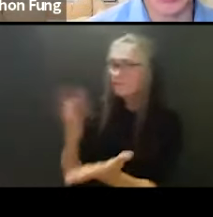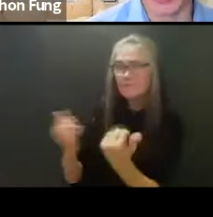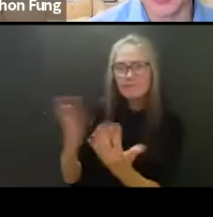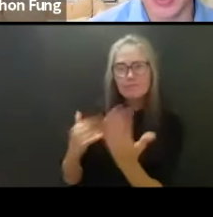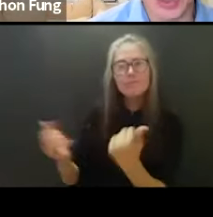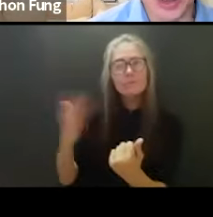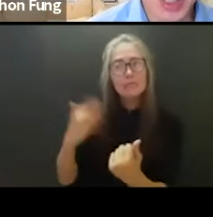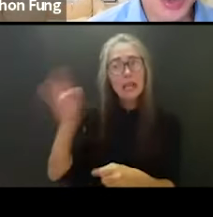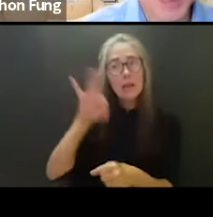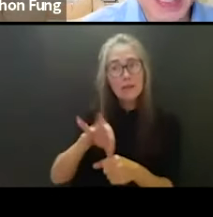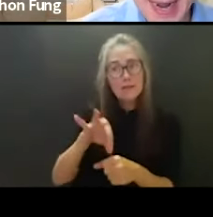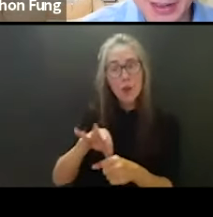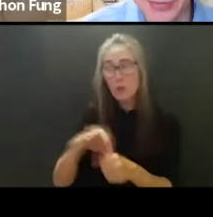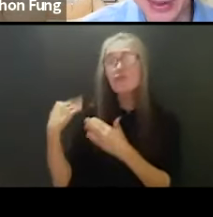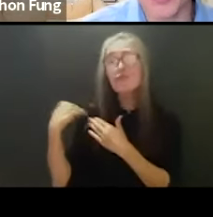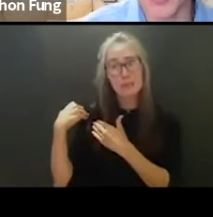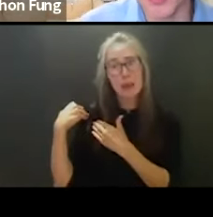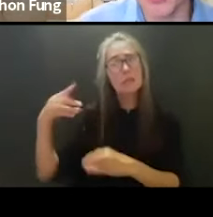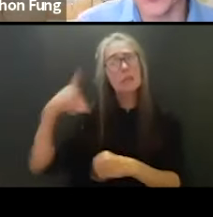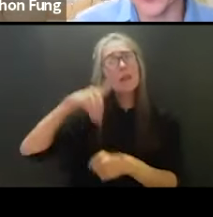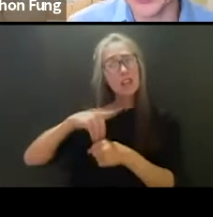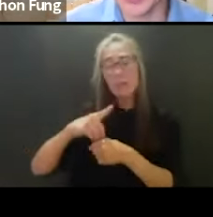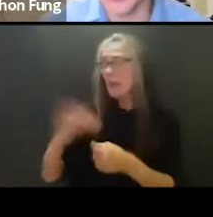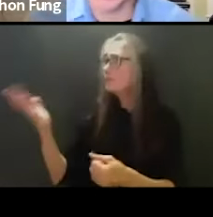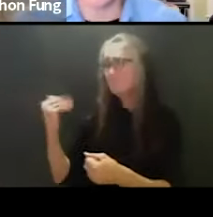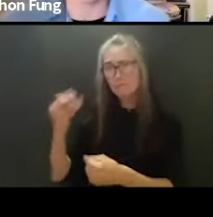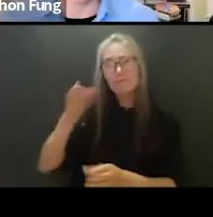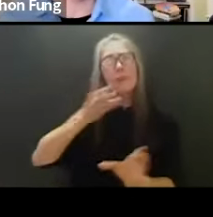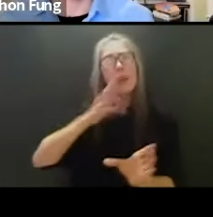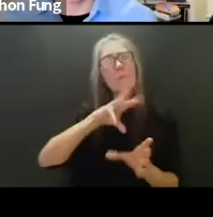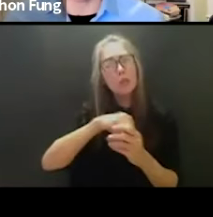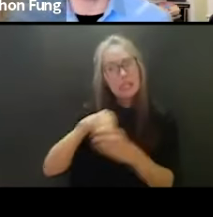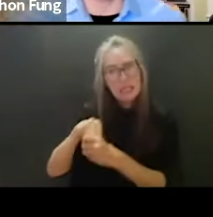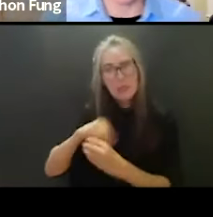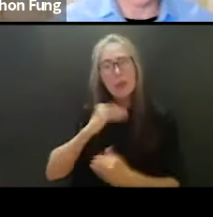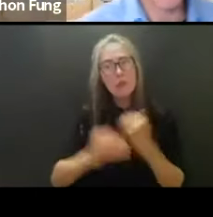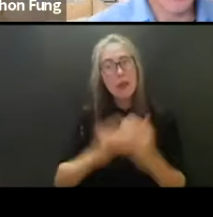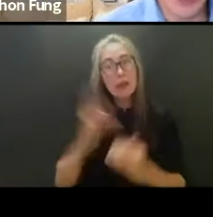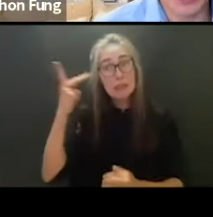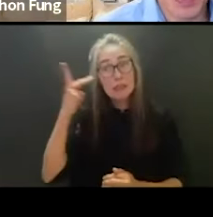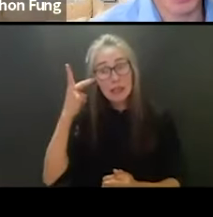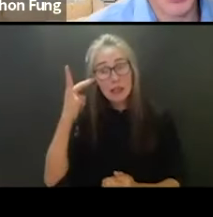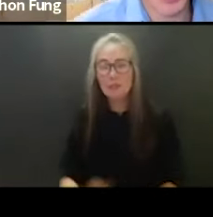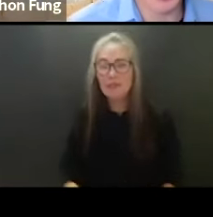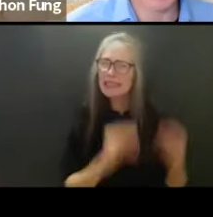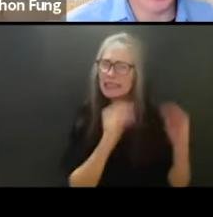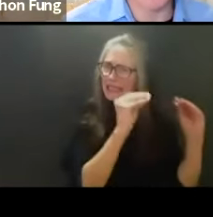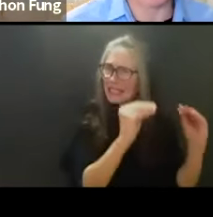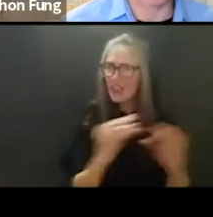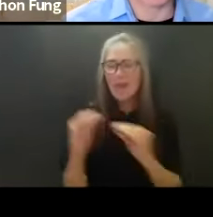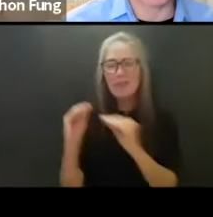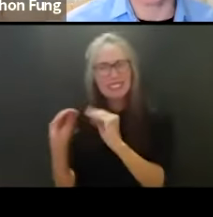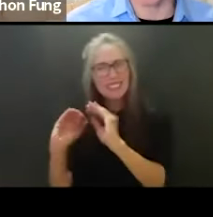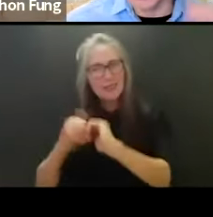many civic organizations should be actively involved fulfilling their democratic responsibilities in getting people to participate